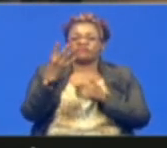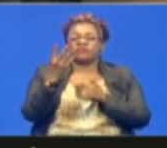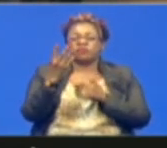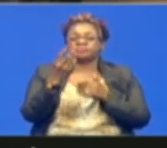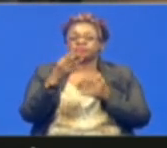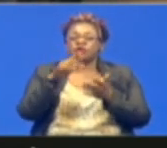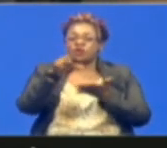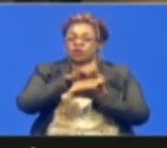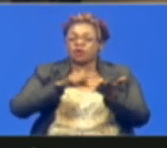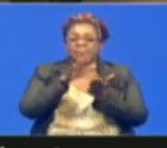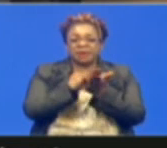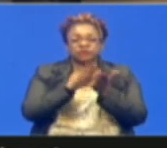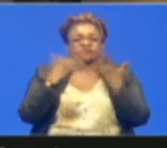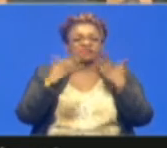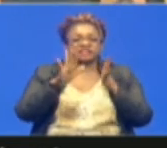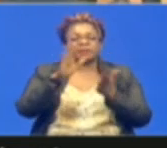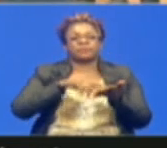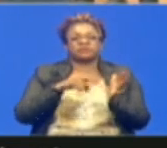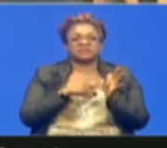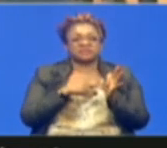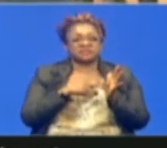projects. Gladys Kashanja with more.